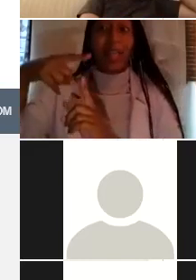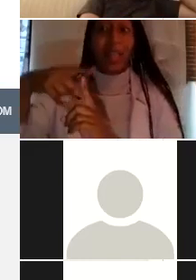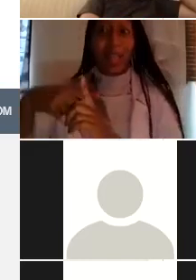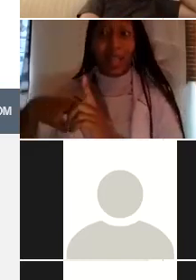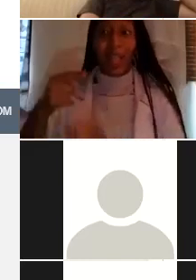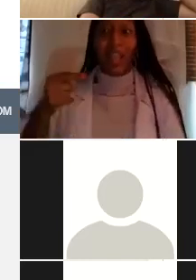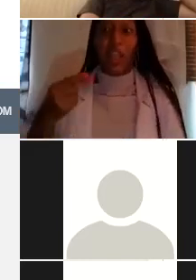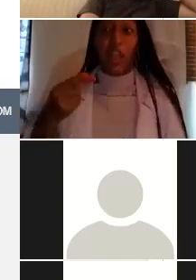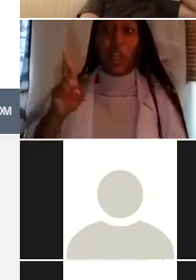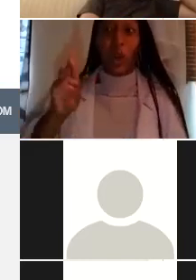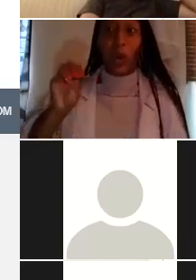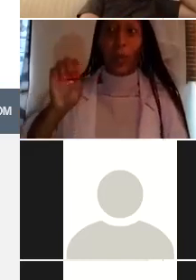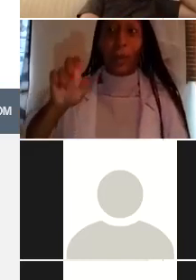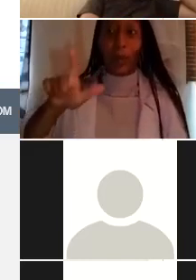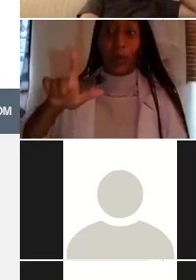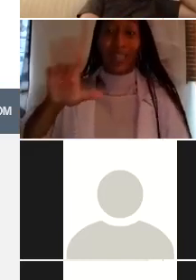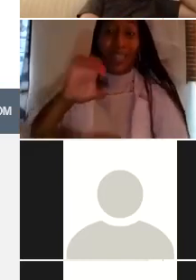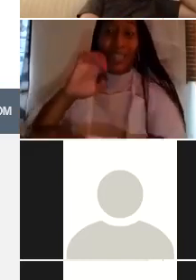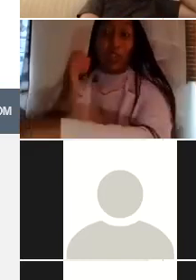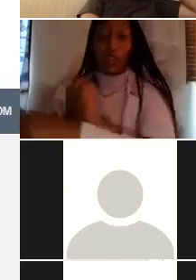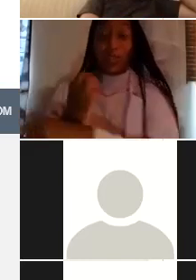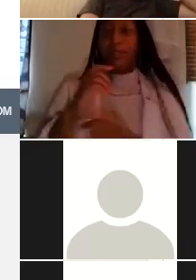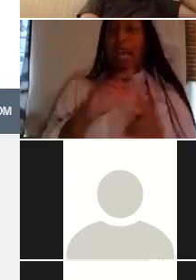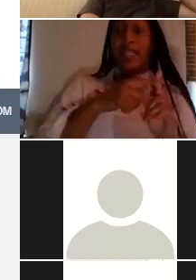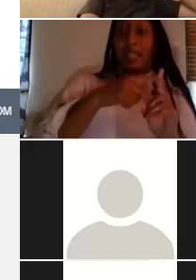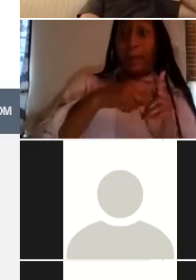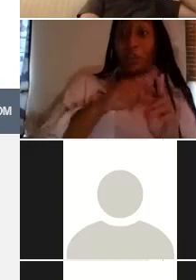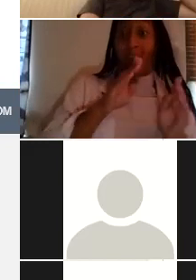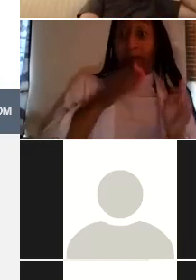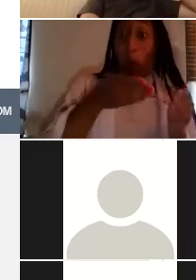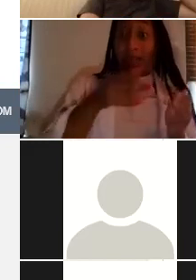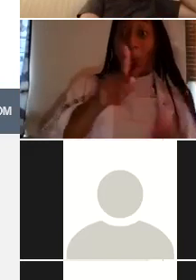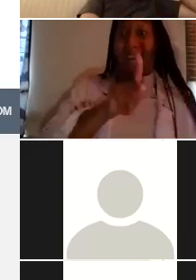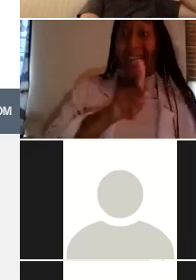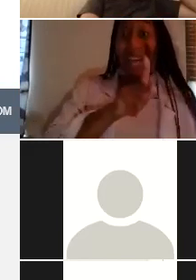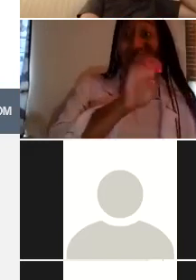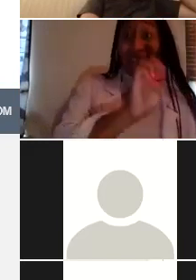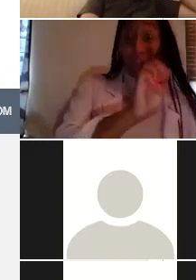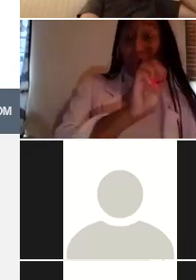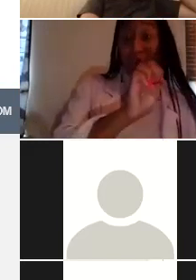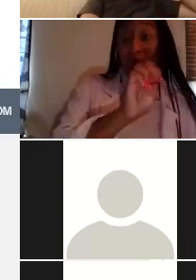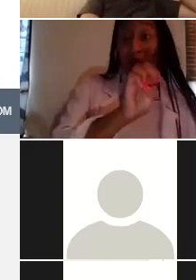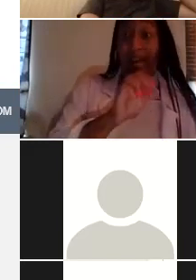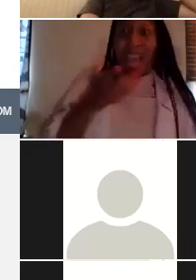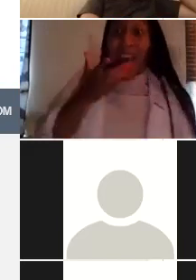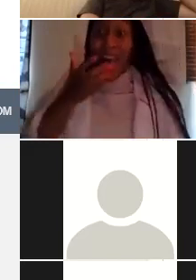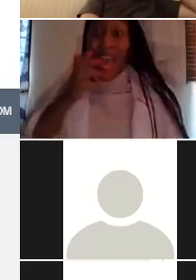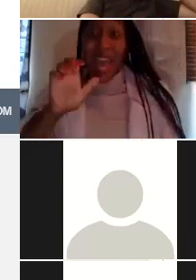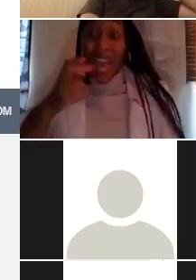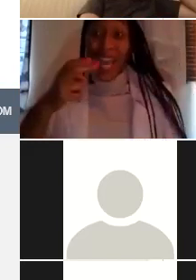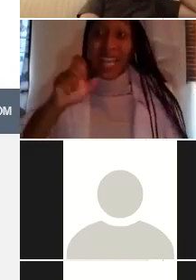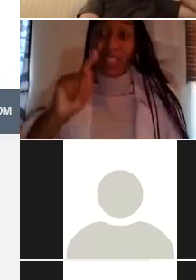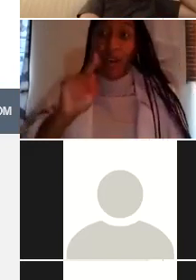you. Temperature focuses on kinetic energy. Heat focuses on thermal energy, which